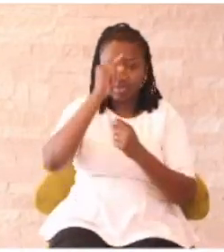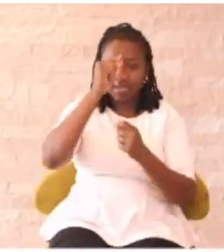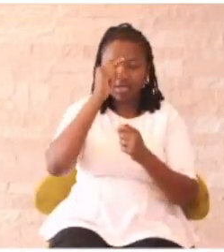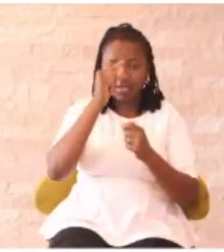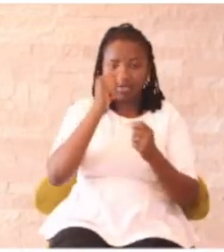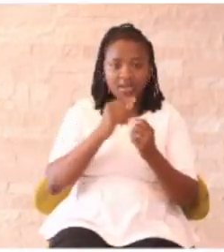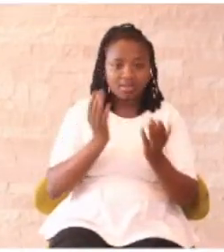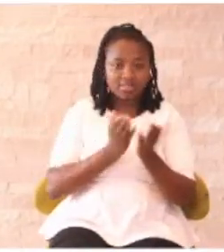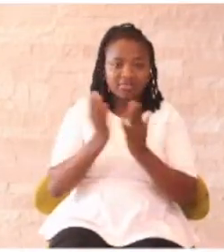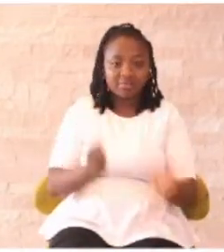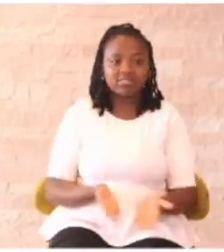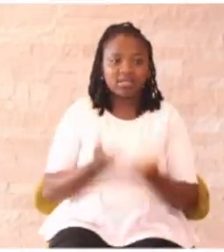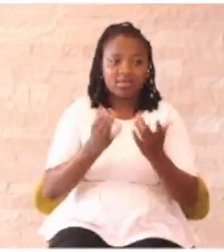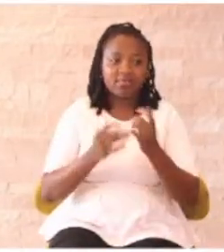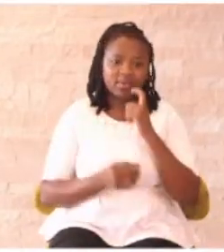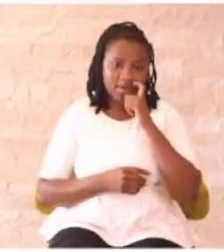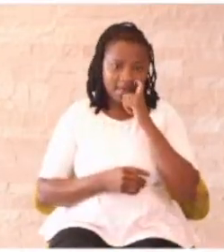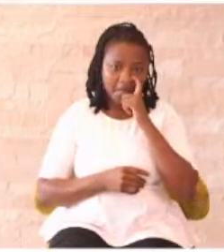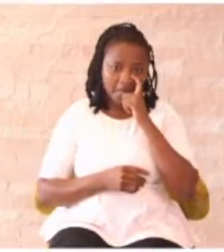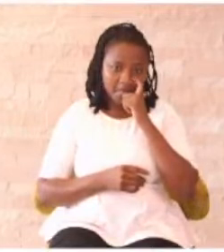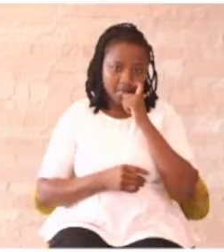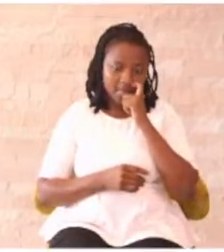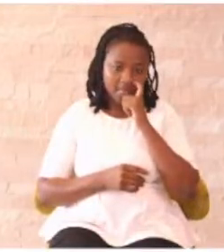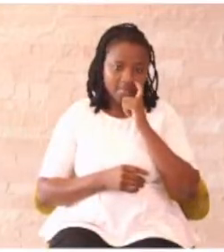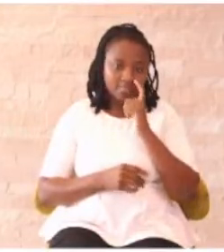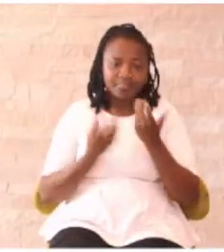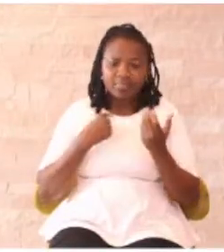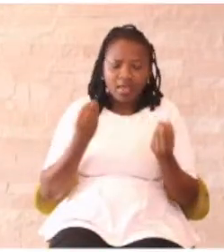Influence of budget allocation towards service delivery,